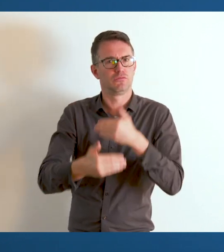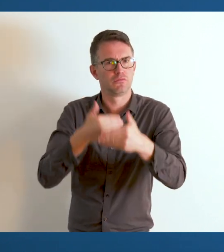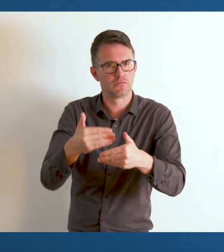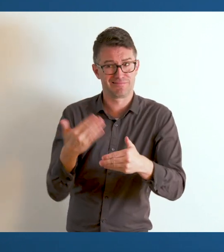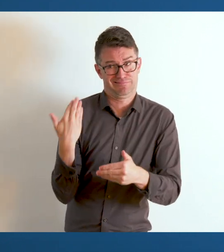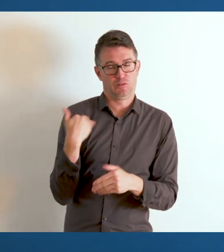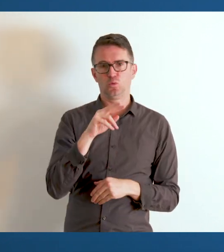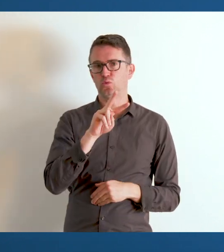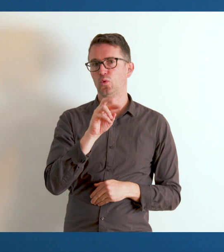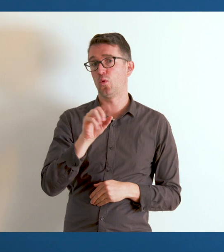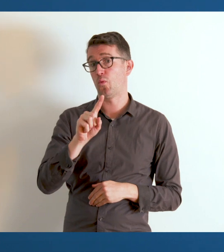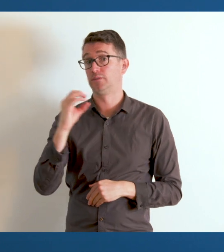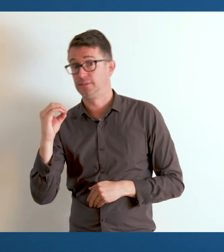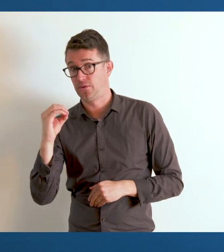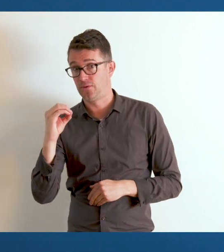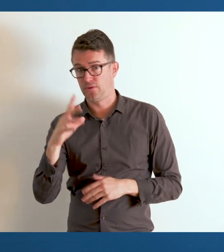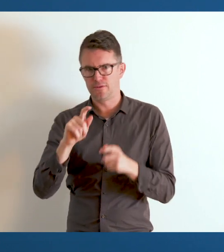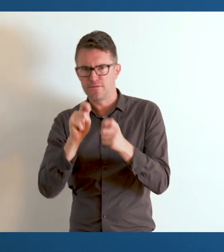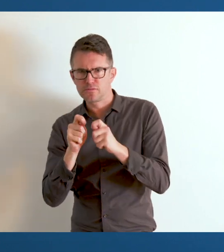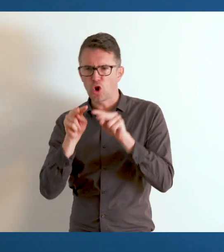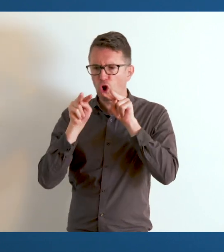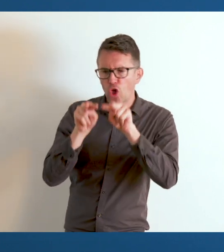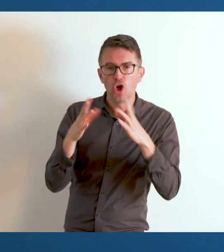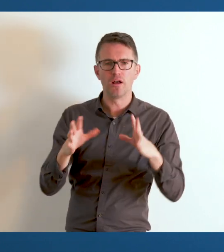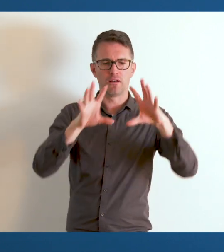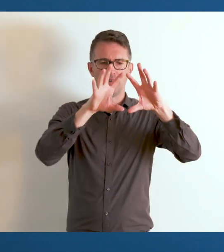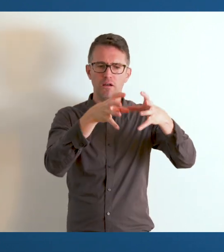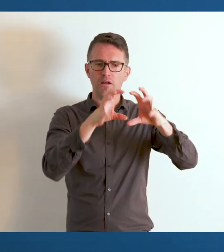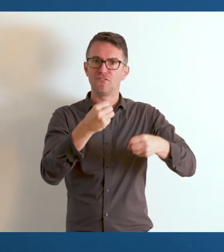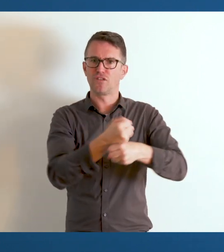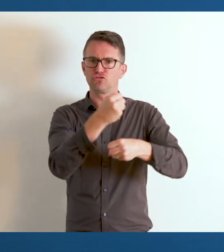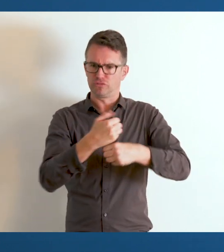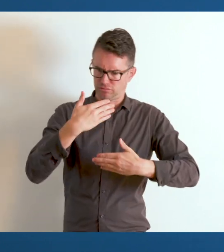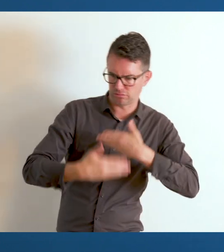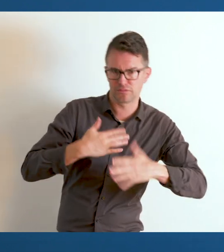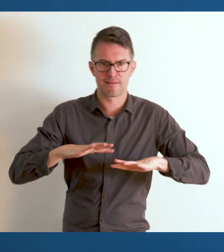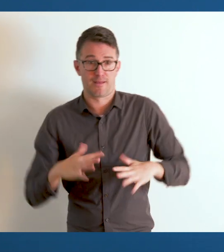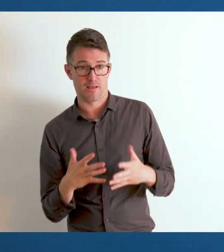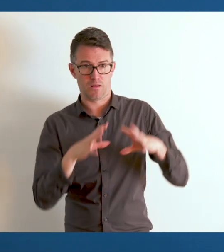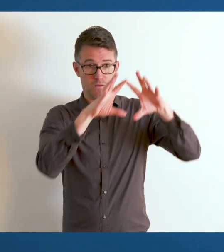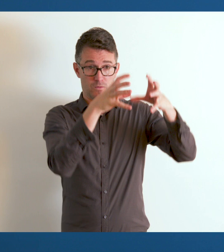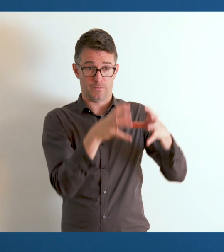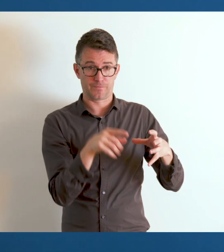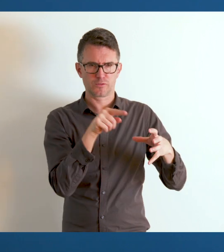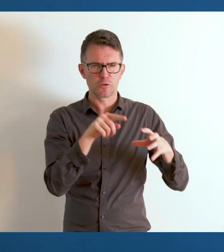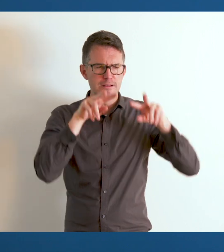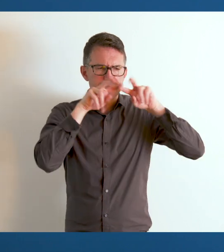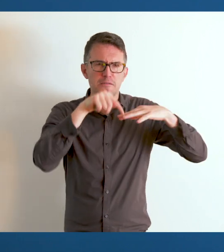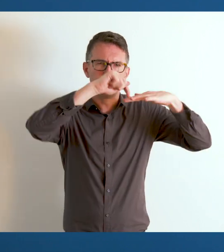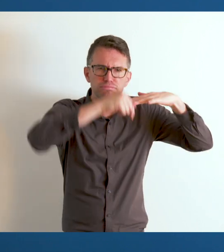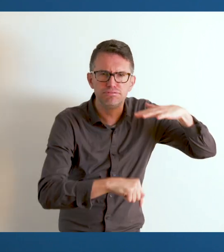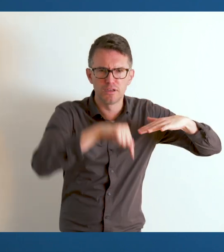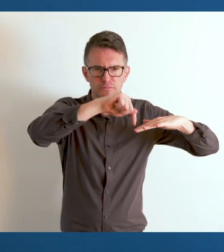adopted in 2010. It looks at more domains of functioning, gets into more details